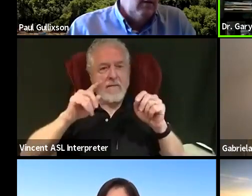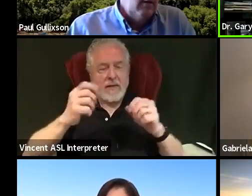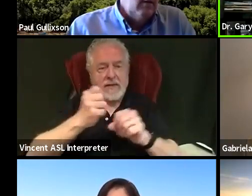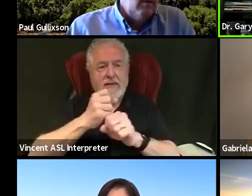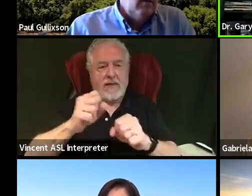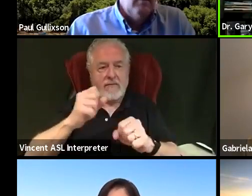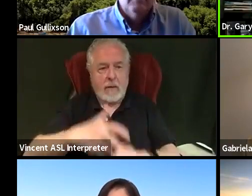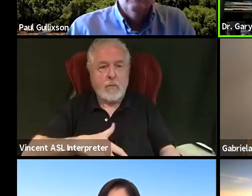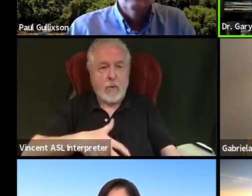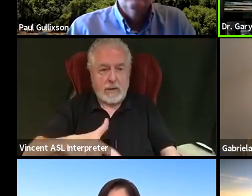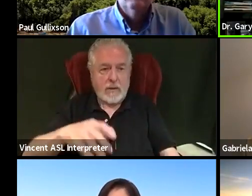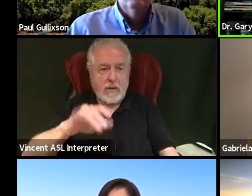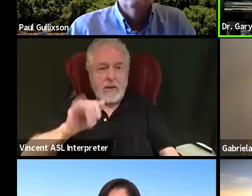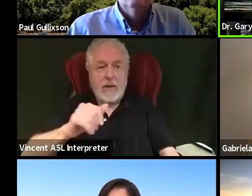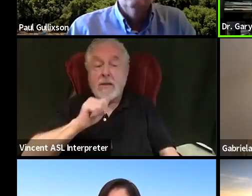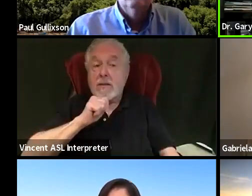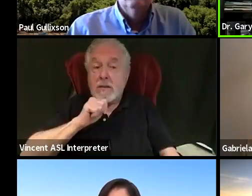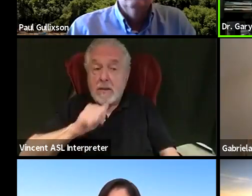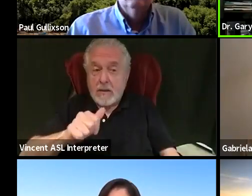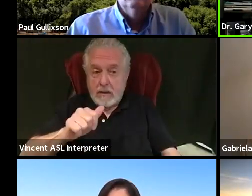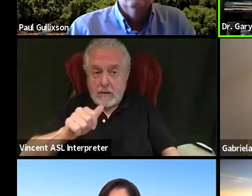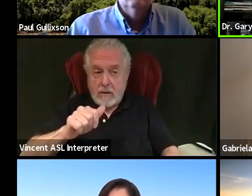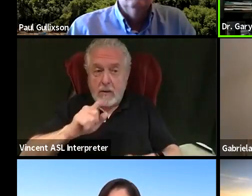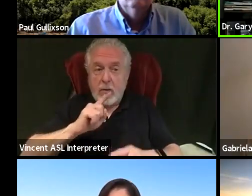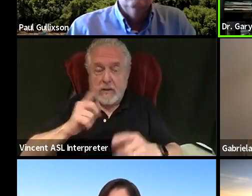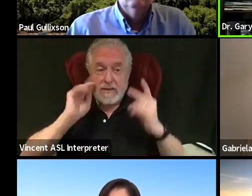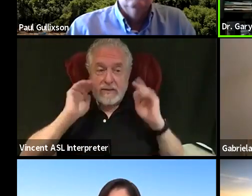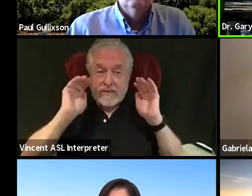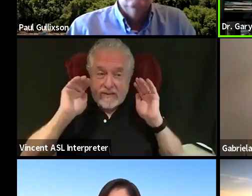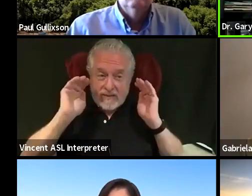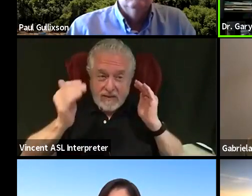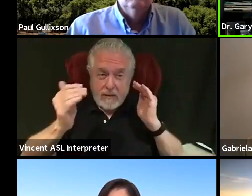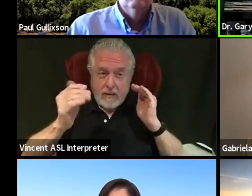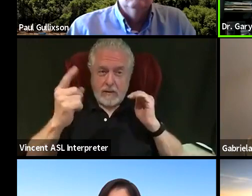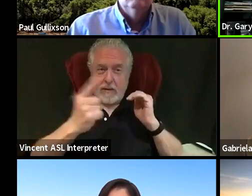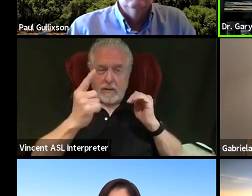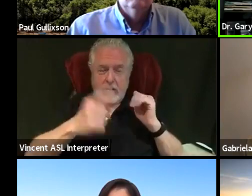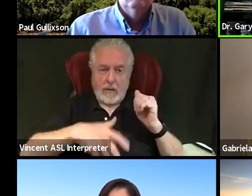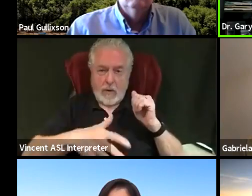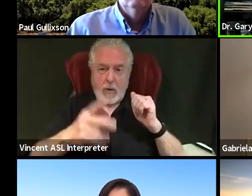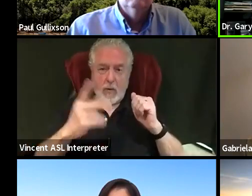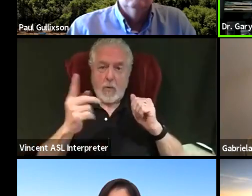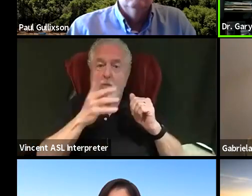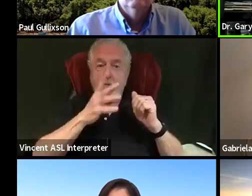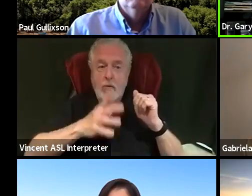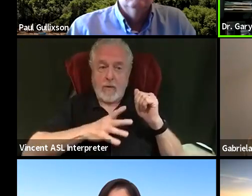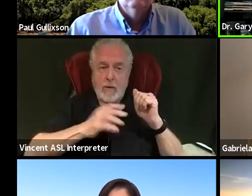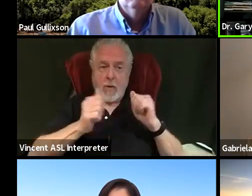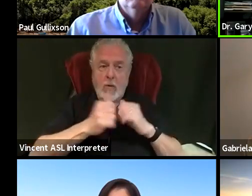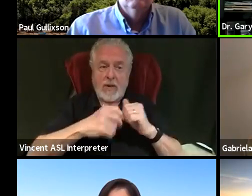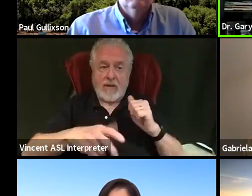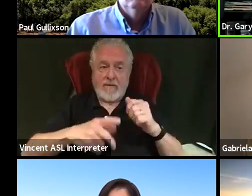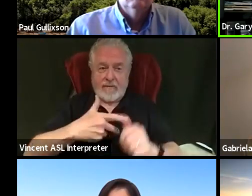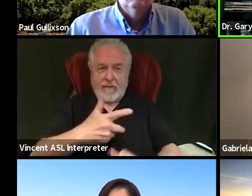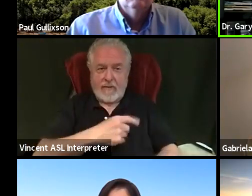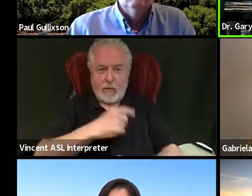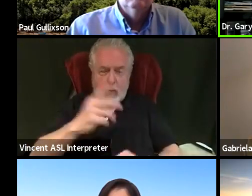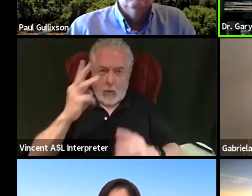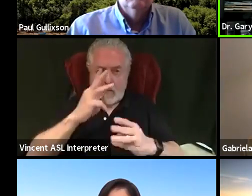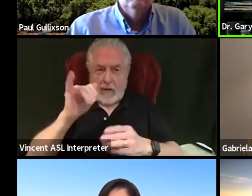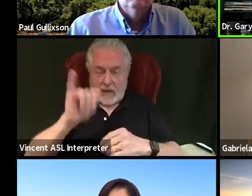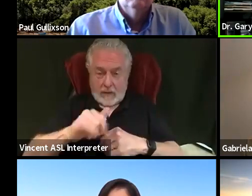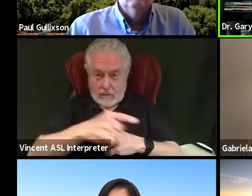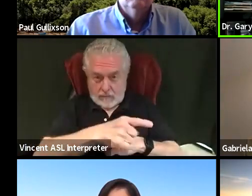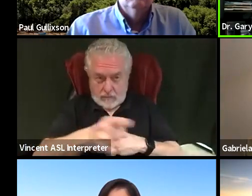safe in pregnancy. There has not really seemed to be a signal in the pregnant women with vaccine, but we do worry about